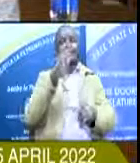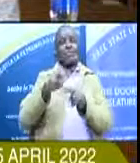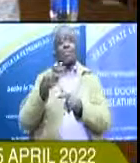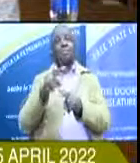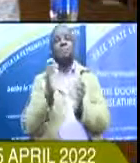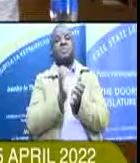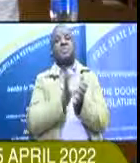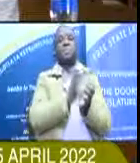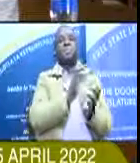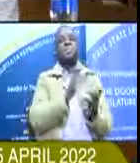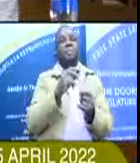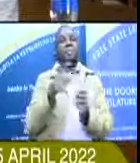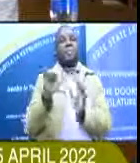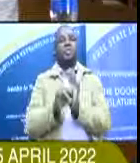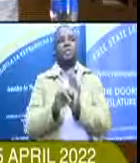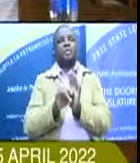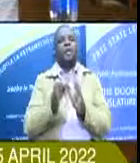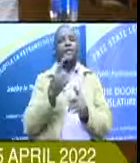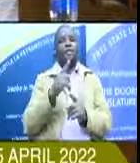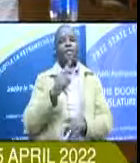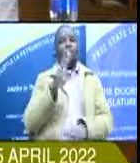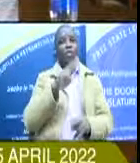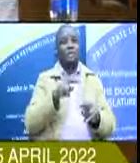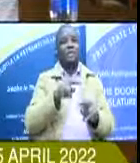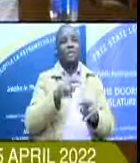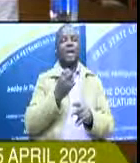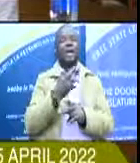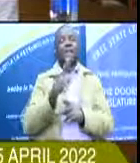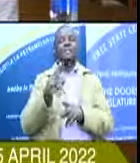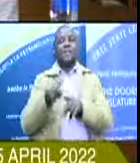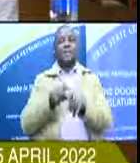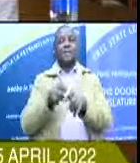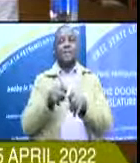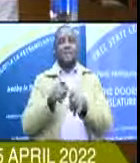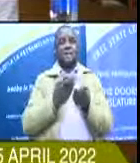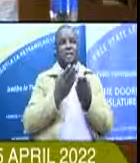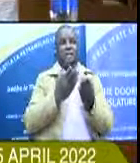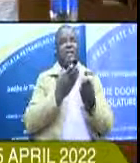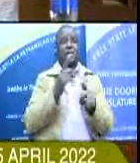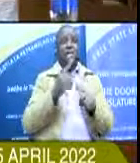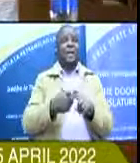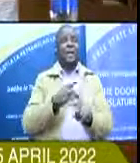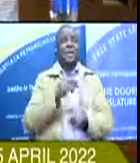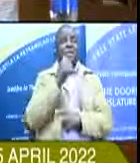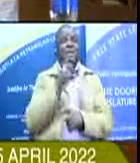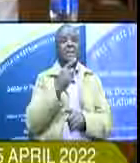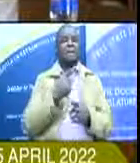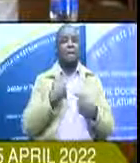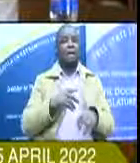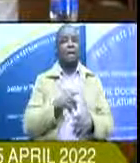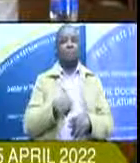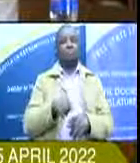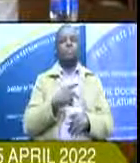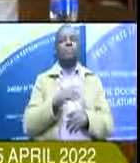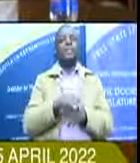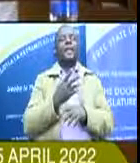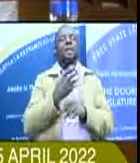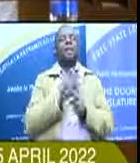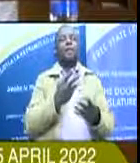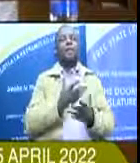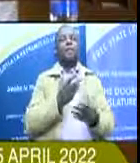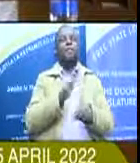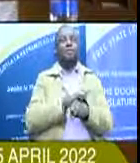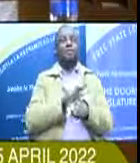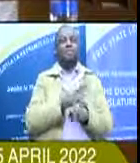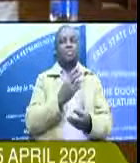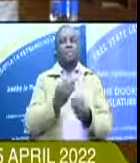meetings were introduced to monitor HIV testing services and treatment initiations, focusing more on children under the age of